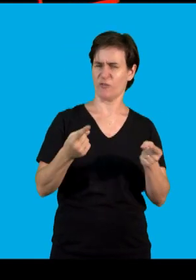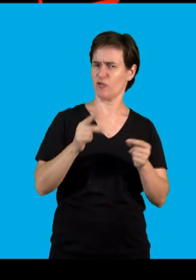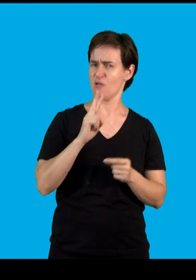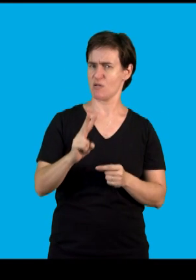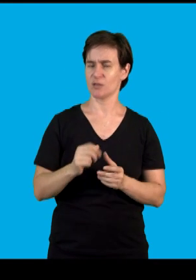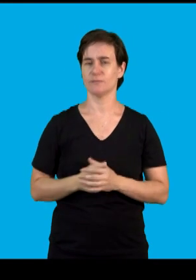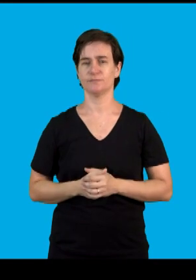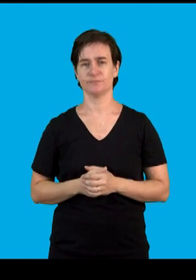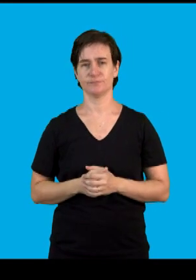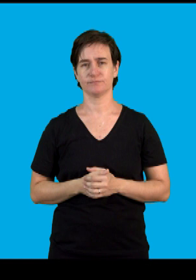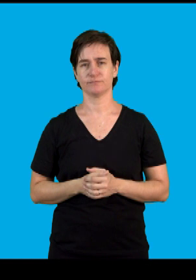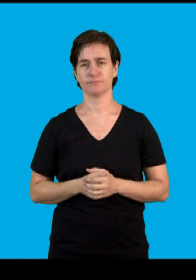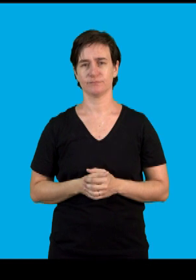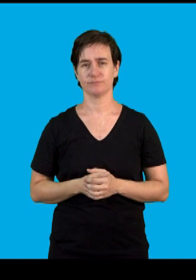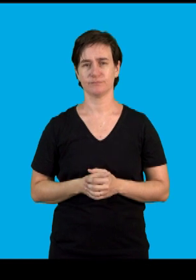the same.